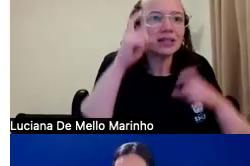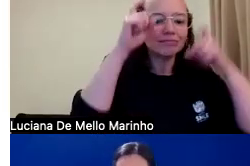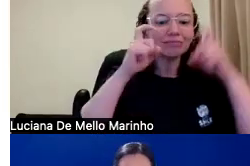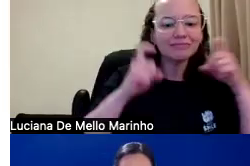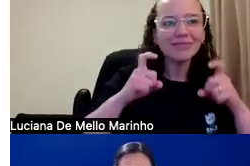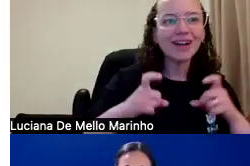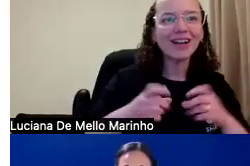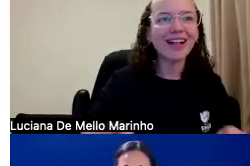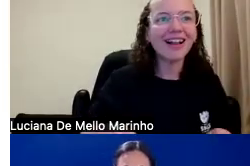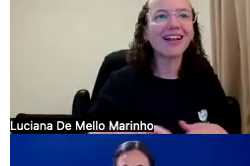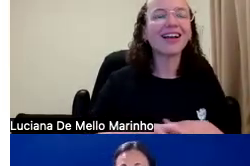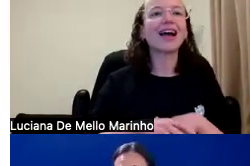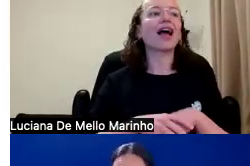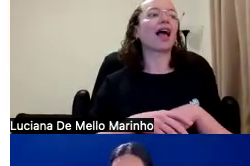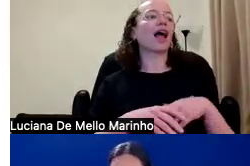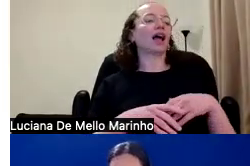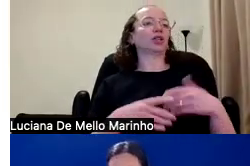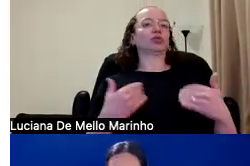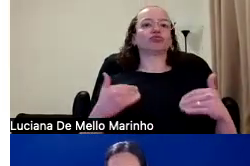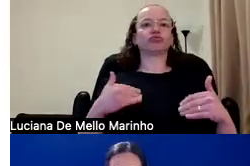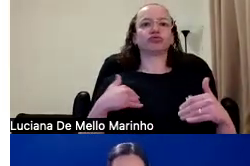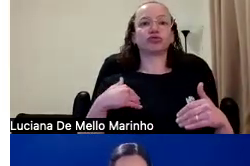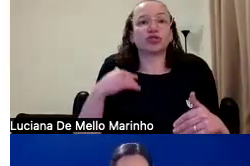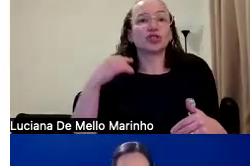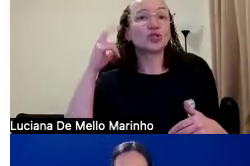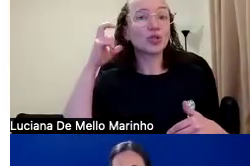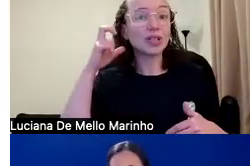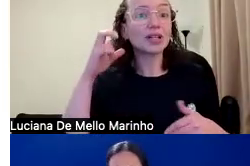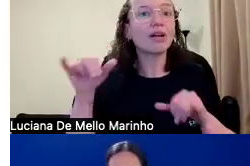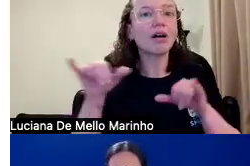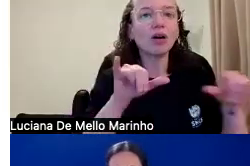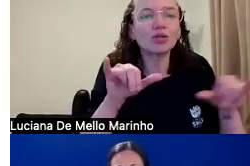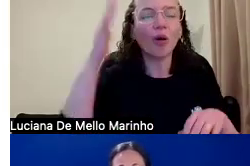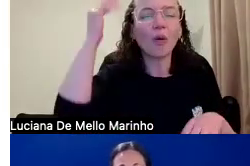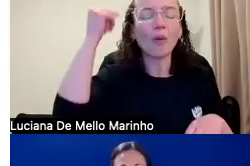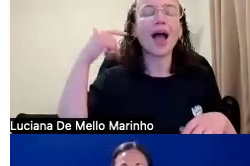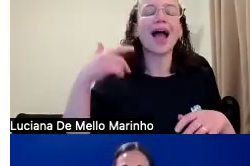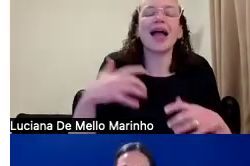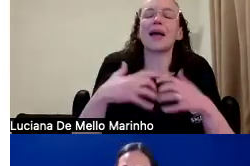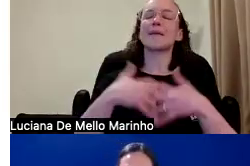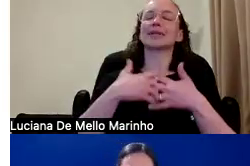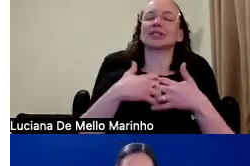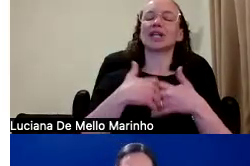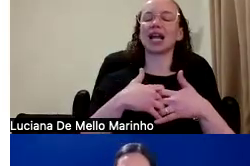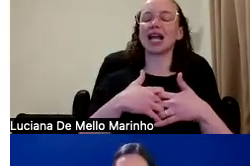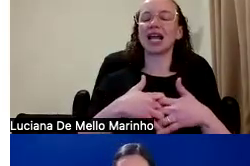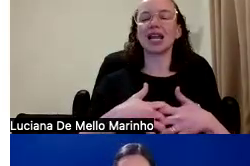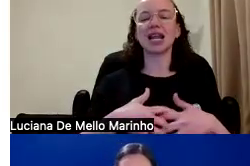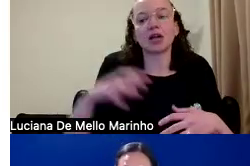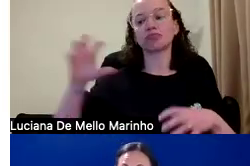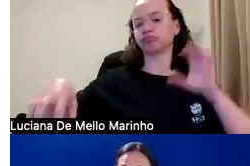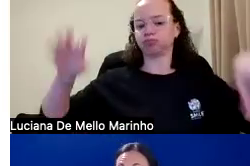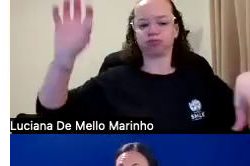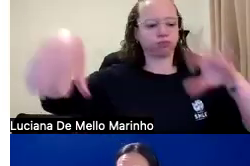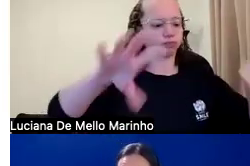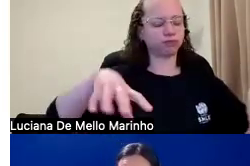make a challenge just to see the facial expressions and the body language. And we do hear it so often,